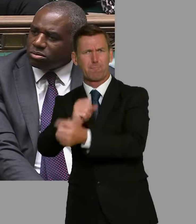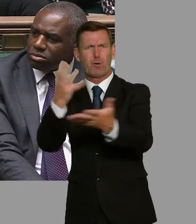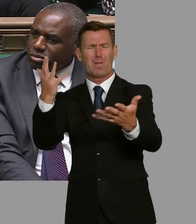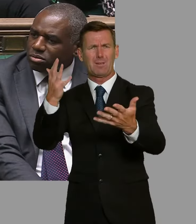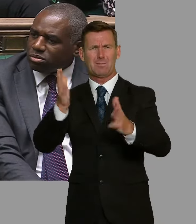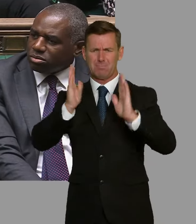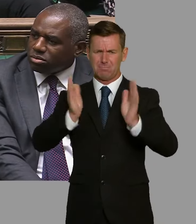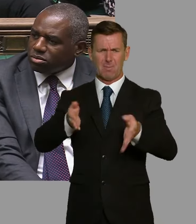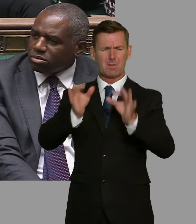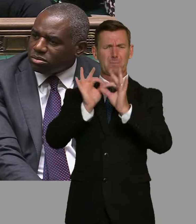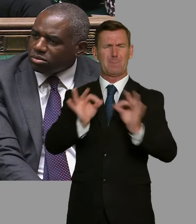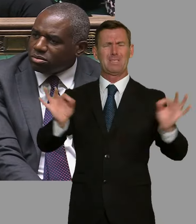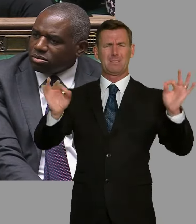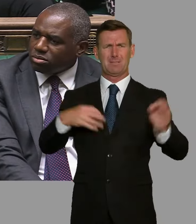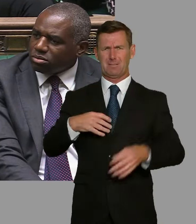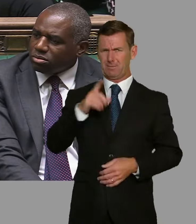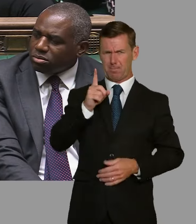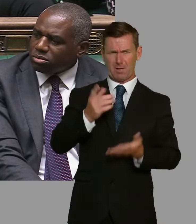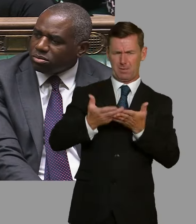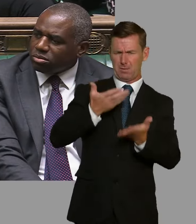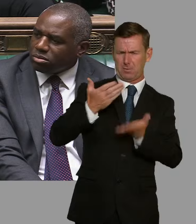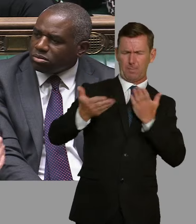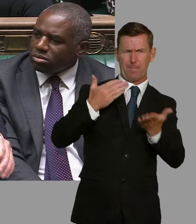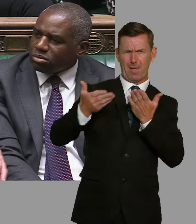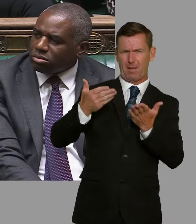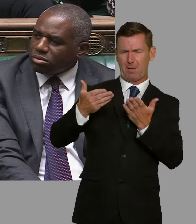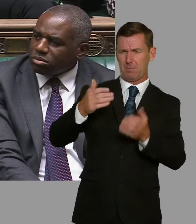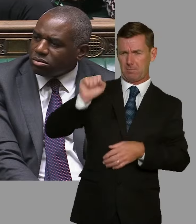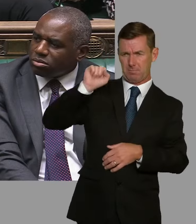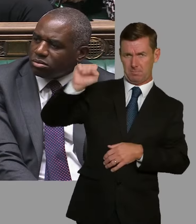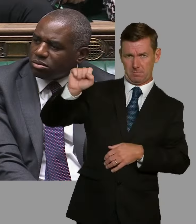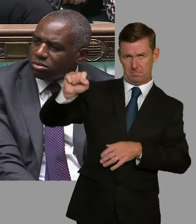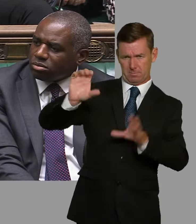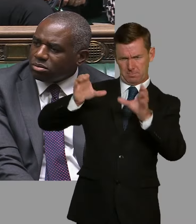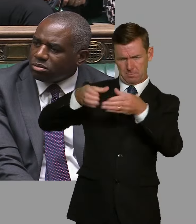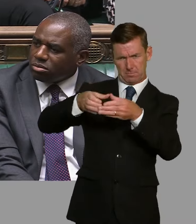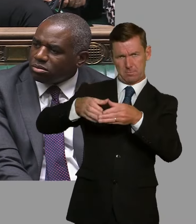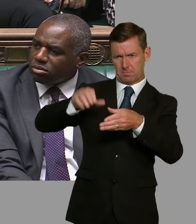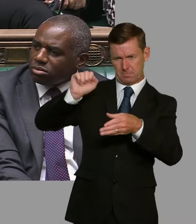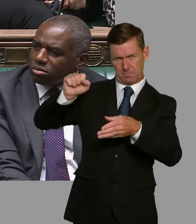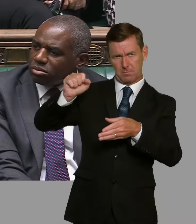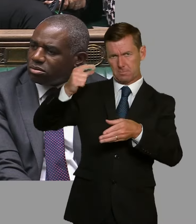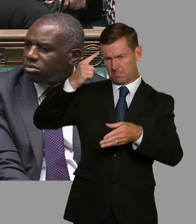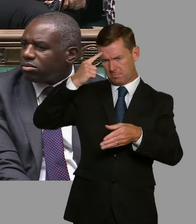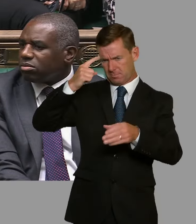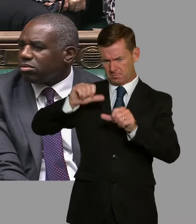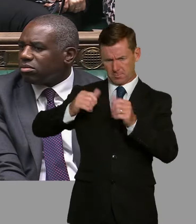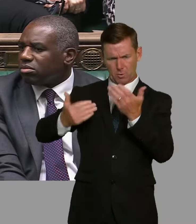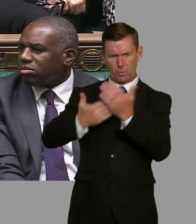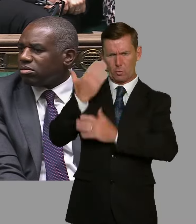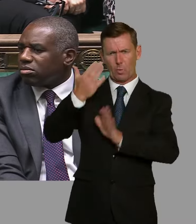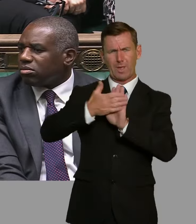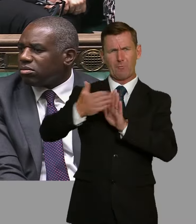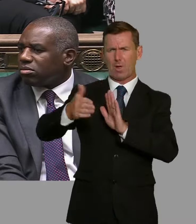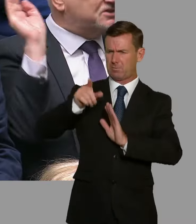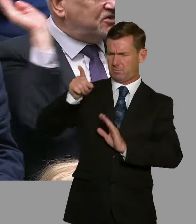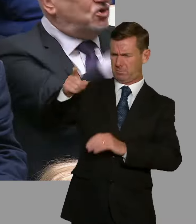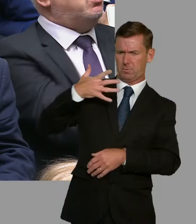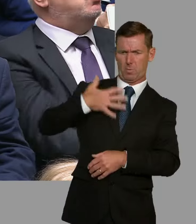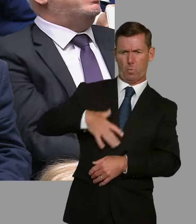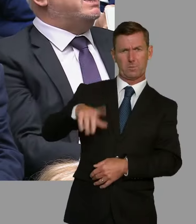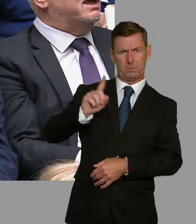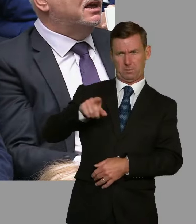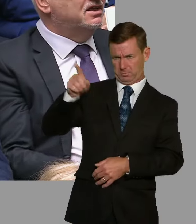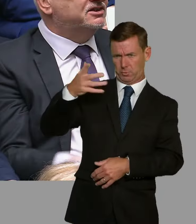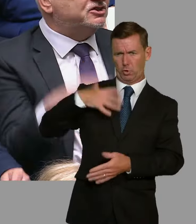moment of global instability, as we go into a new era. What do they want to do? They want to get rid of the nuclear deterrent, the single most